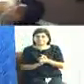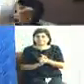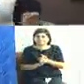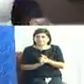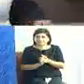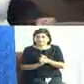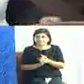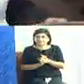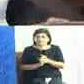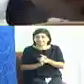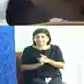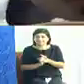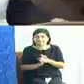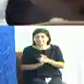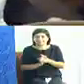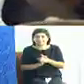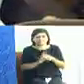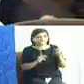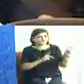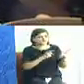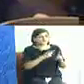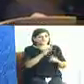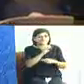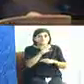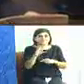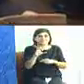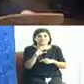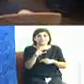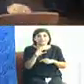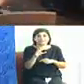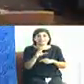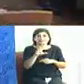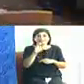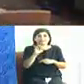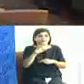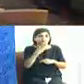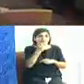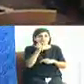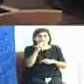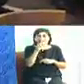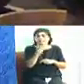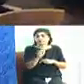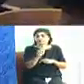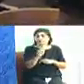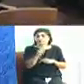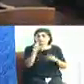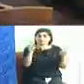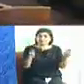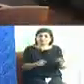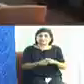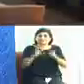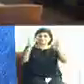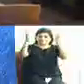I know that there are members from MCC of the Coachella Valley. Welcome. I know you're in the house.